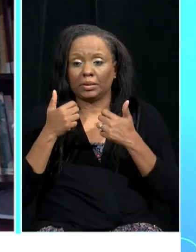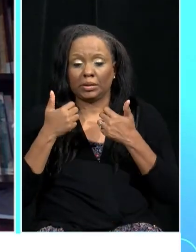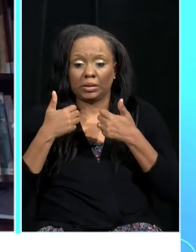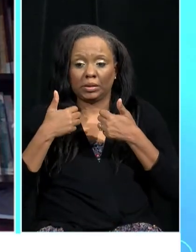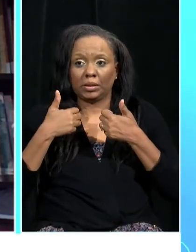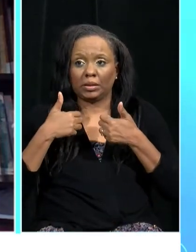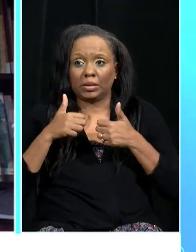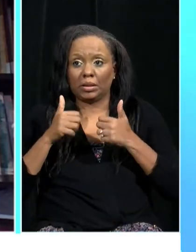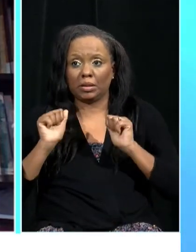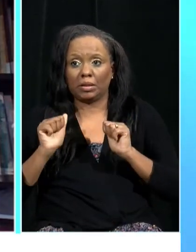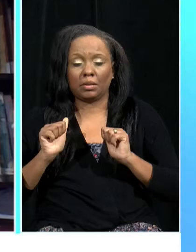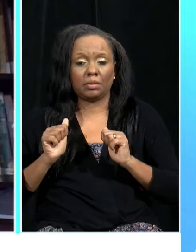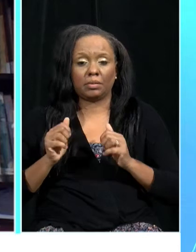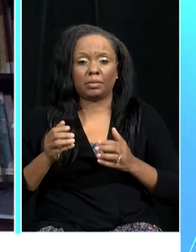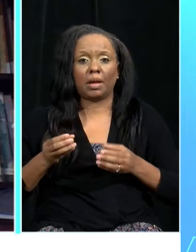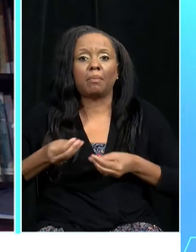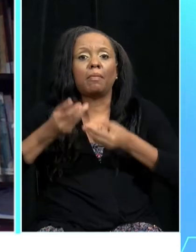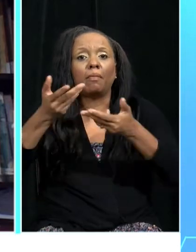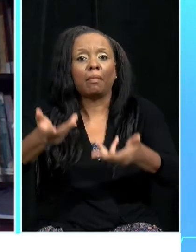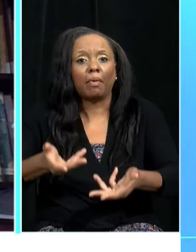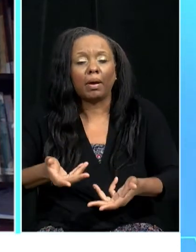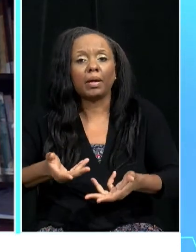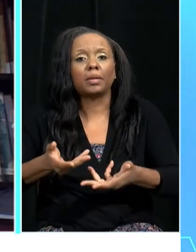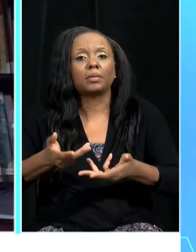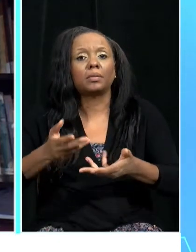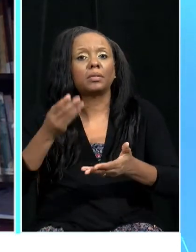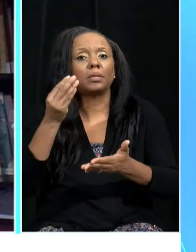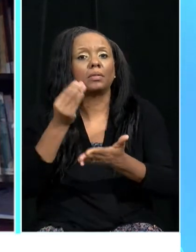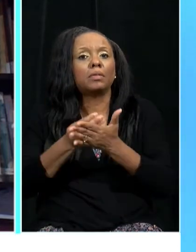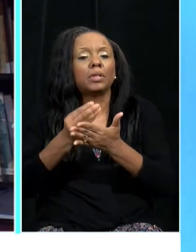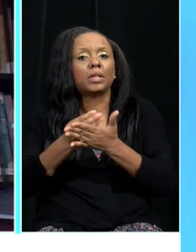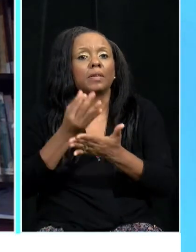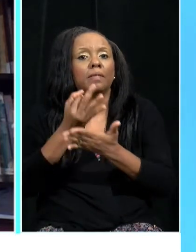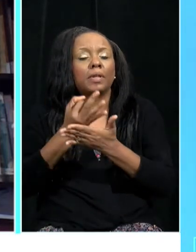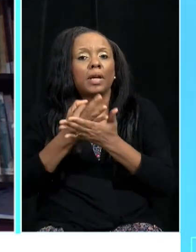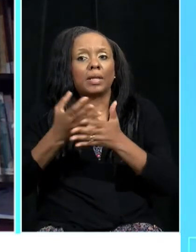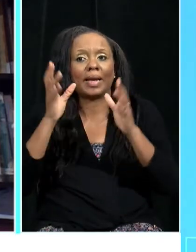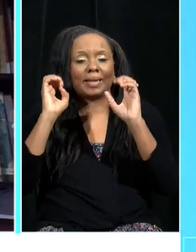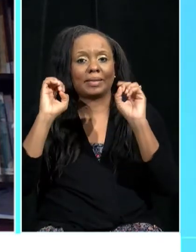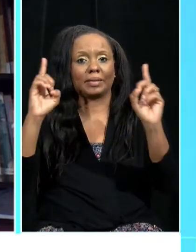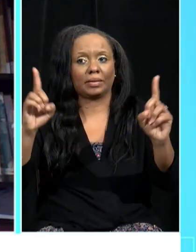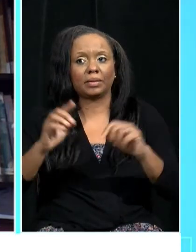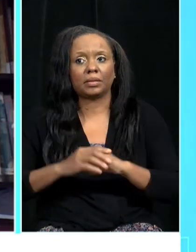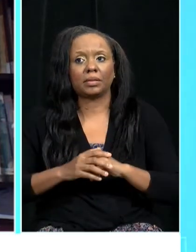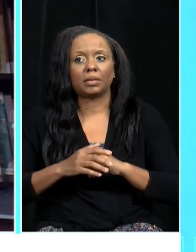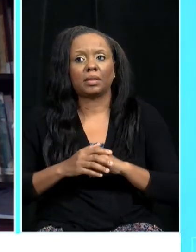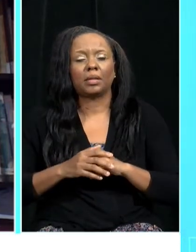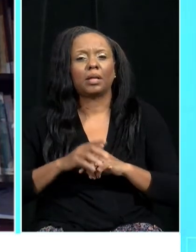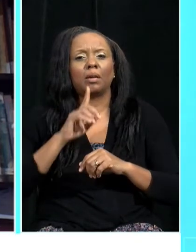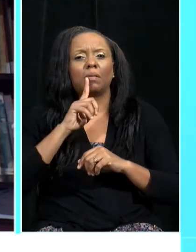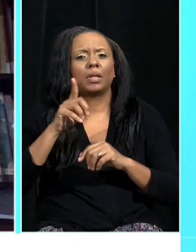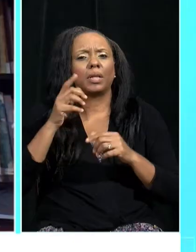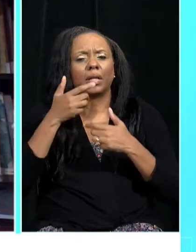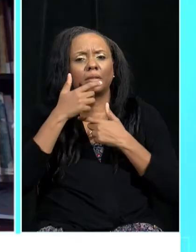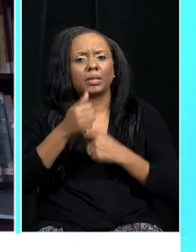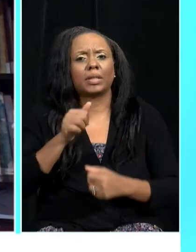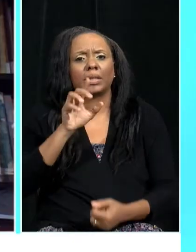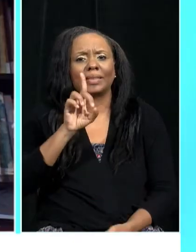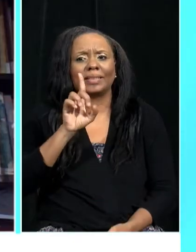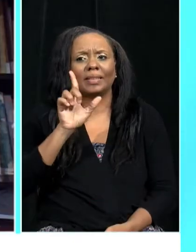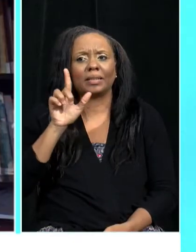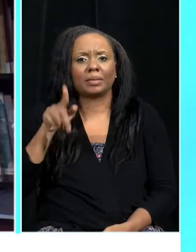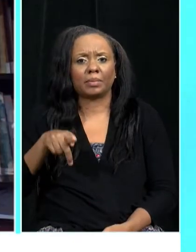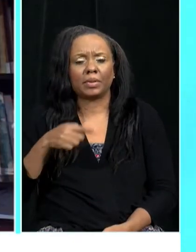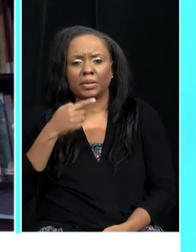that financial education. I mean, one of the things I found interesting coming from the DLP platform is that they were saying they were going